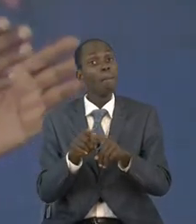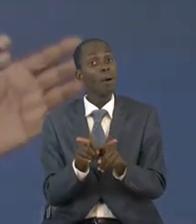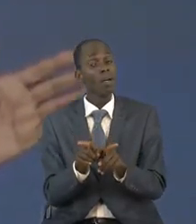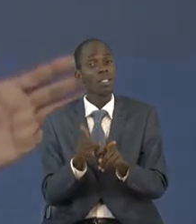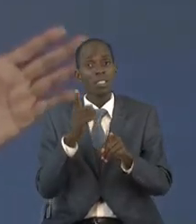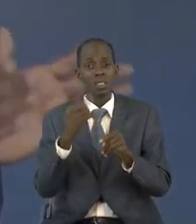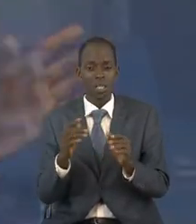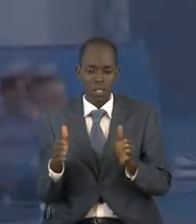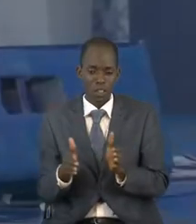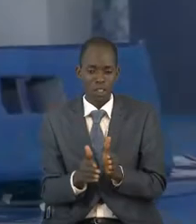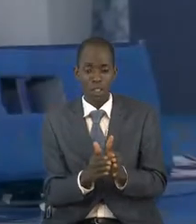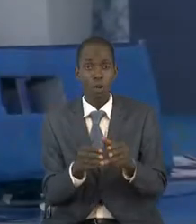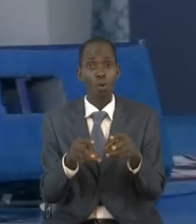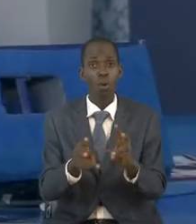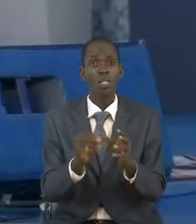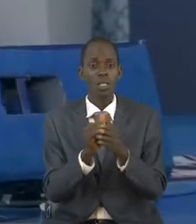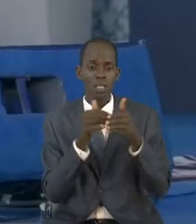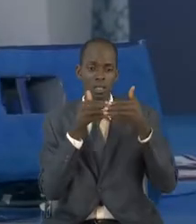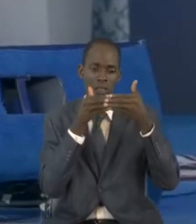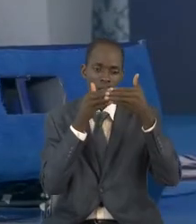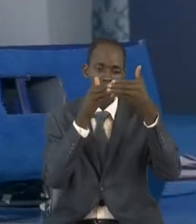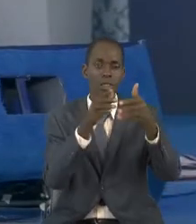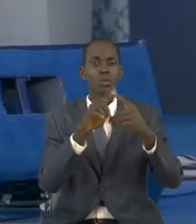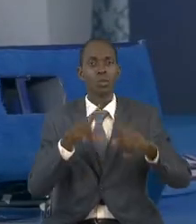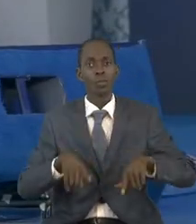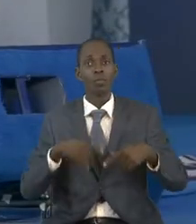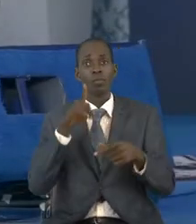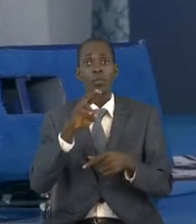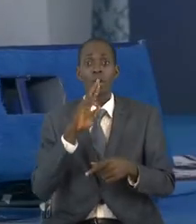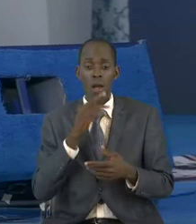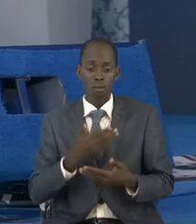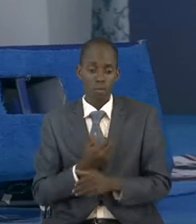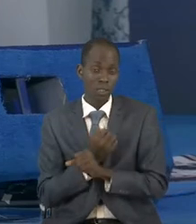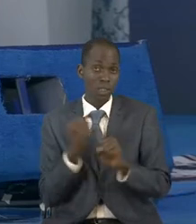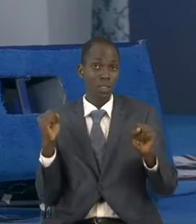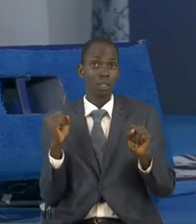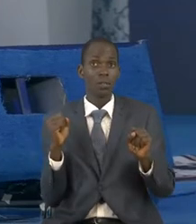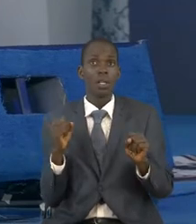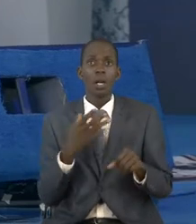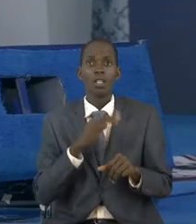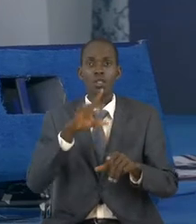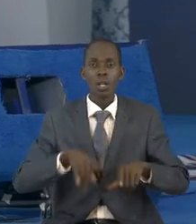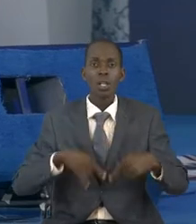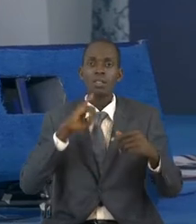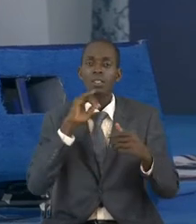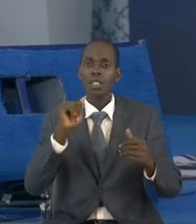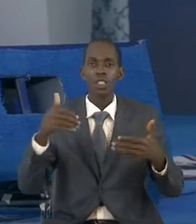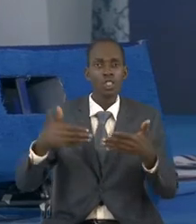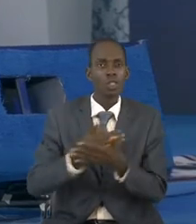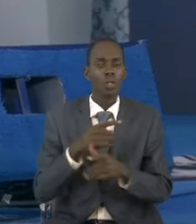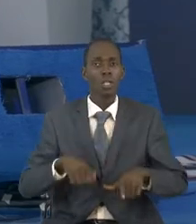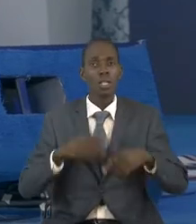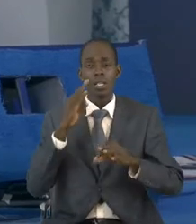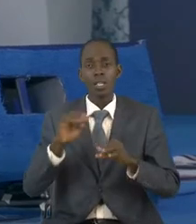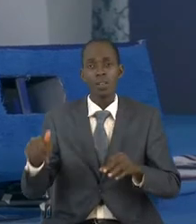way that leads to life, that you are born again and your life is a new life. If any man, if